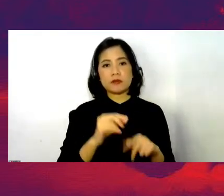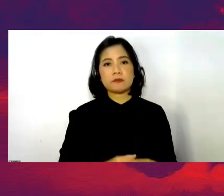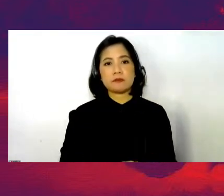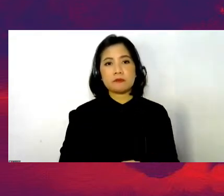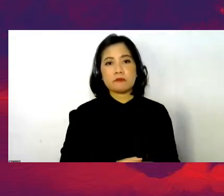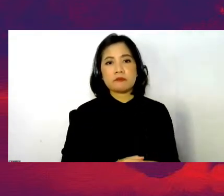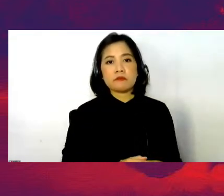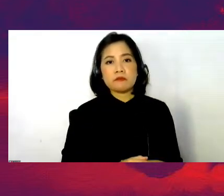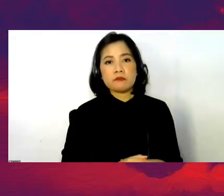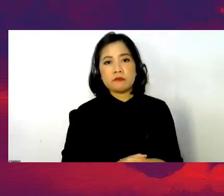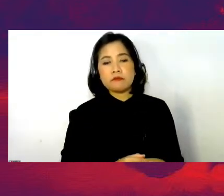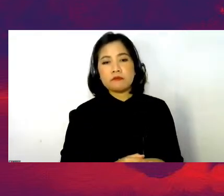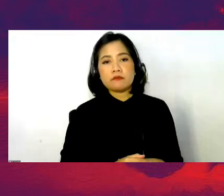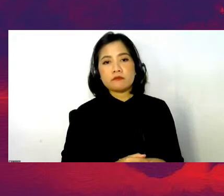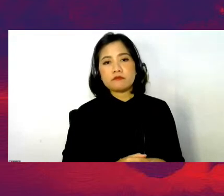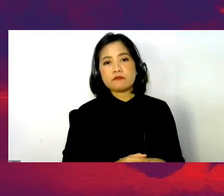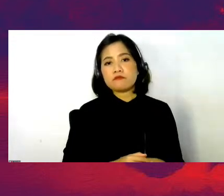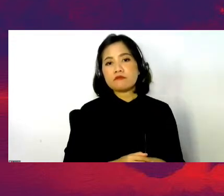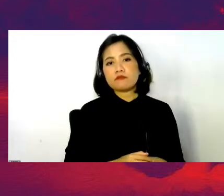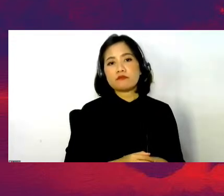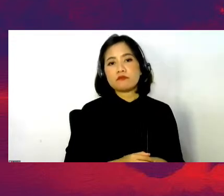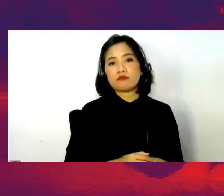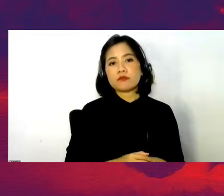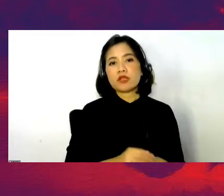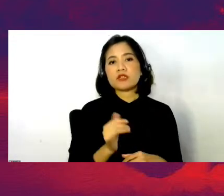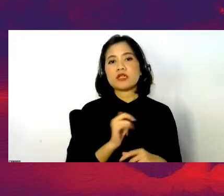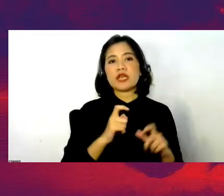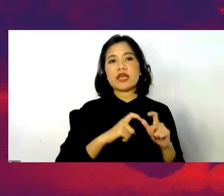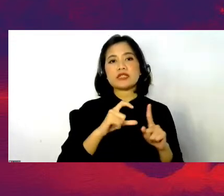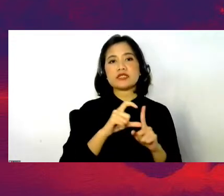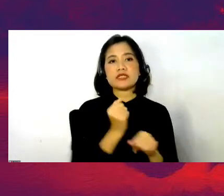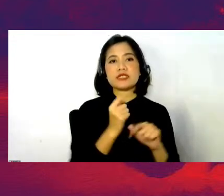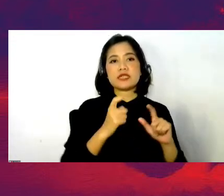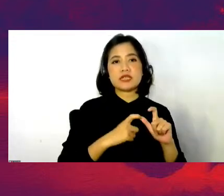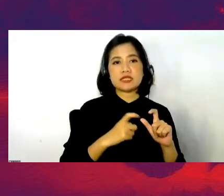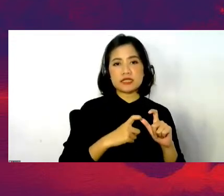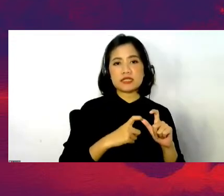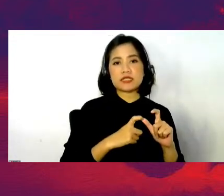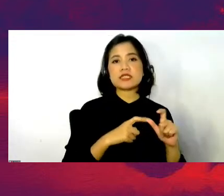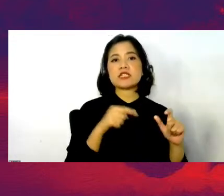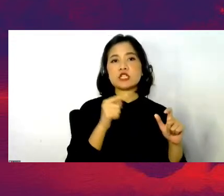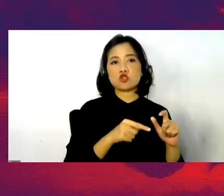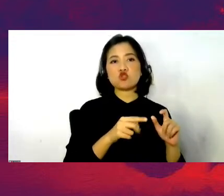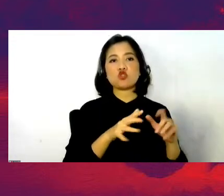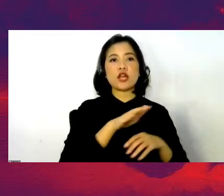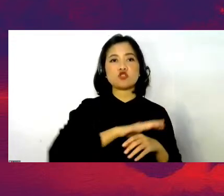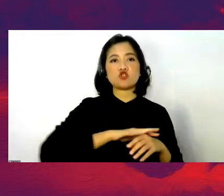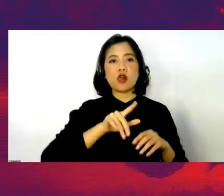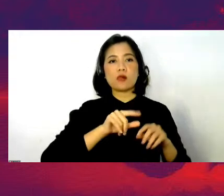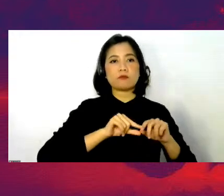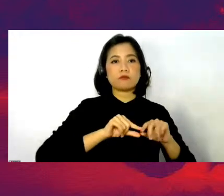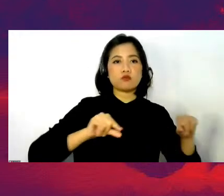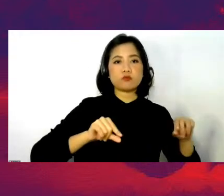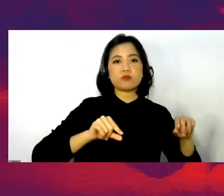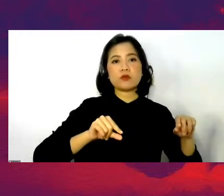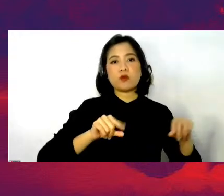The average of the matrix, add them up, divide by the number of entries. This is the adjusted